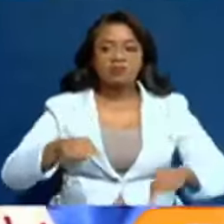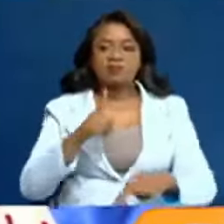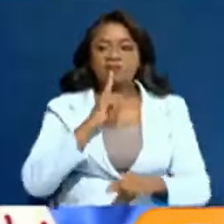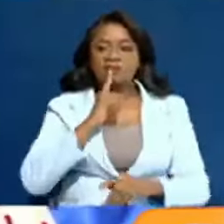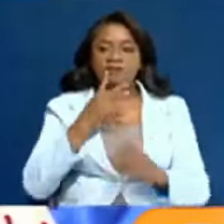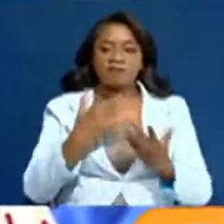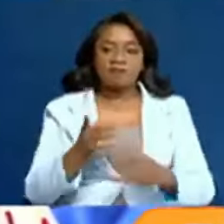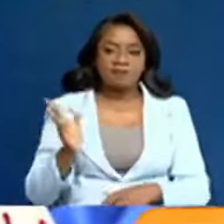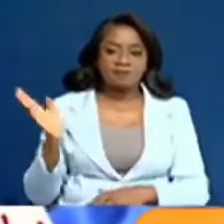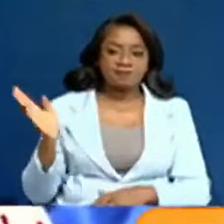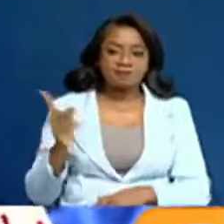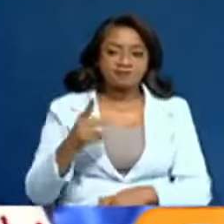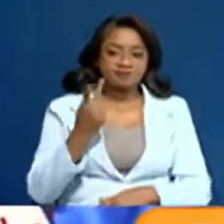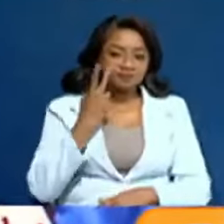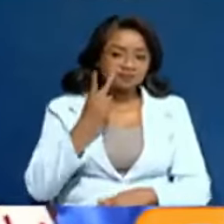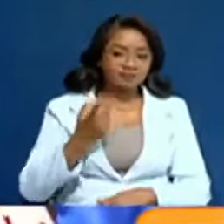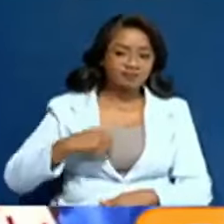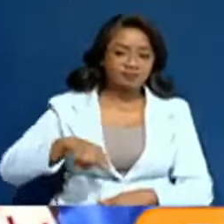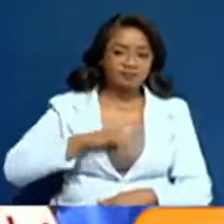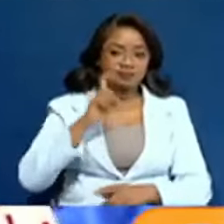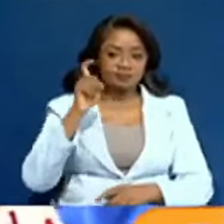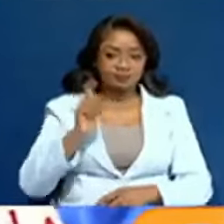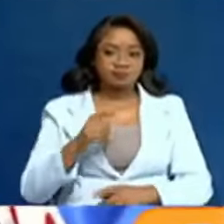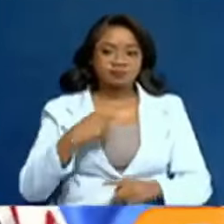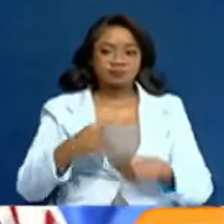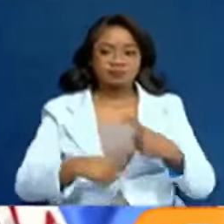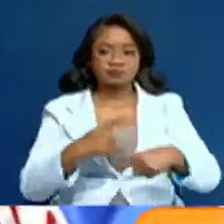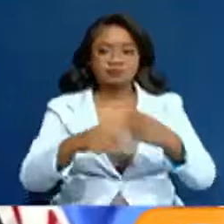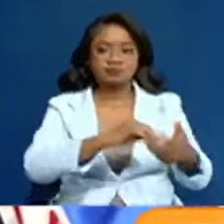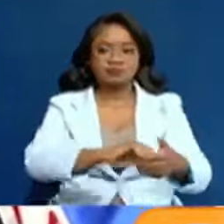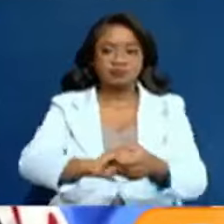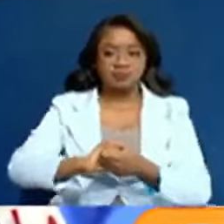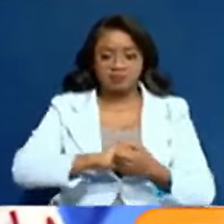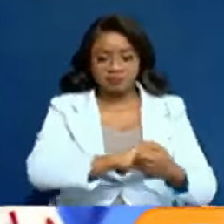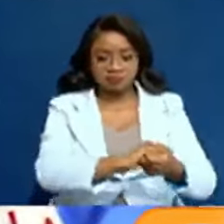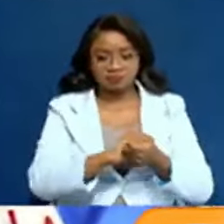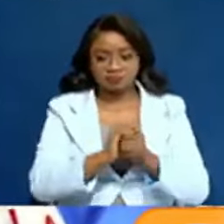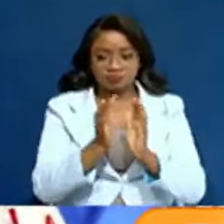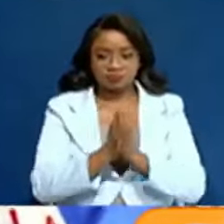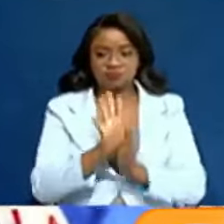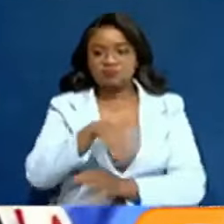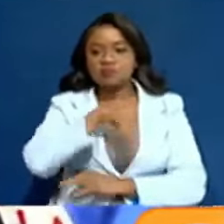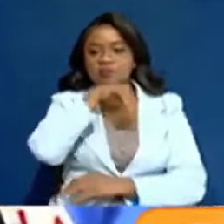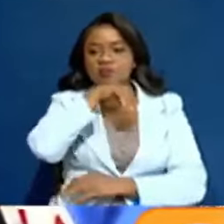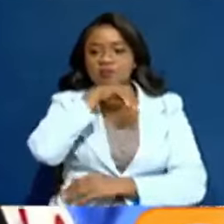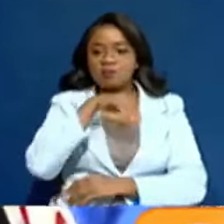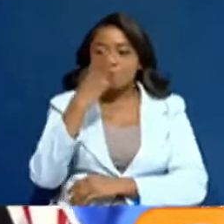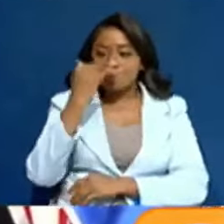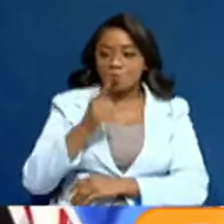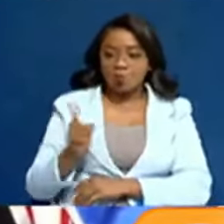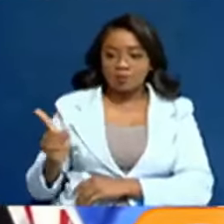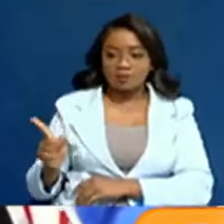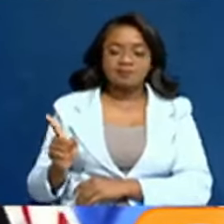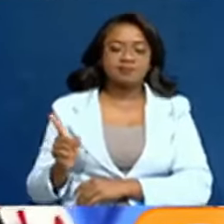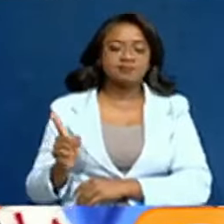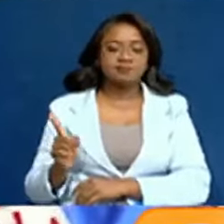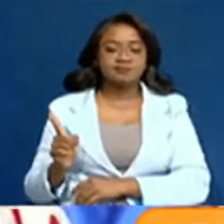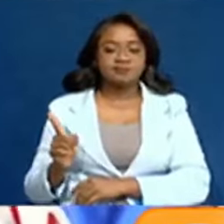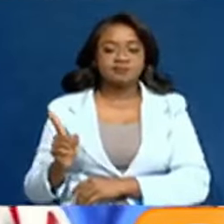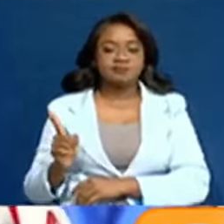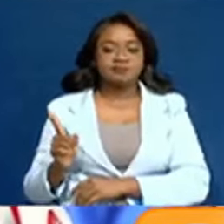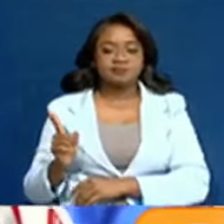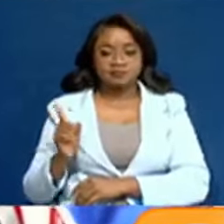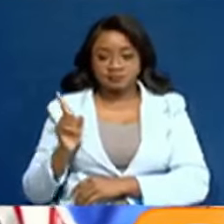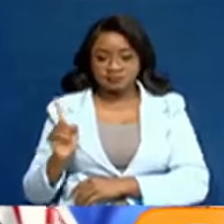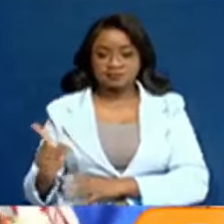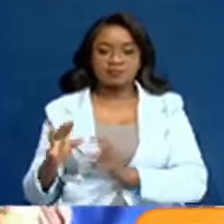stance. You see, we must continue to engage with Raila Odinga. He's, as we speak, the